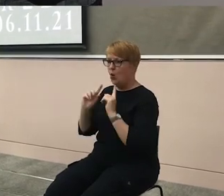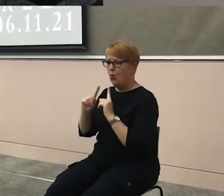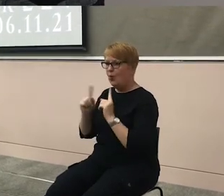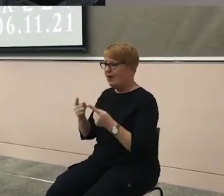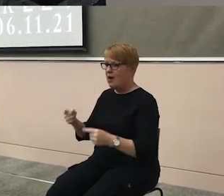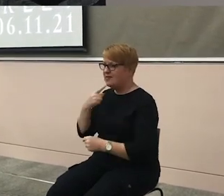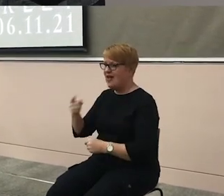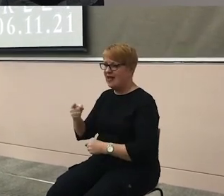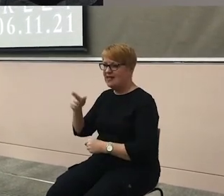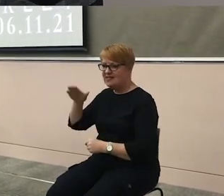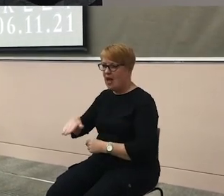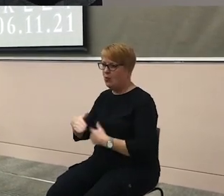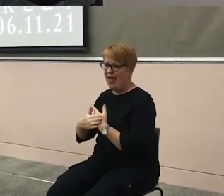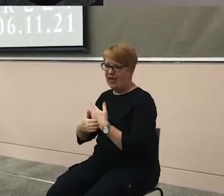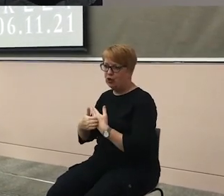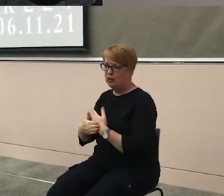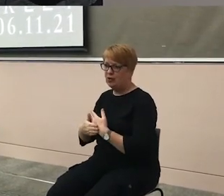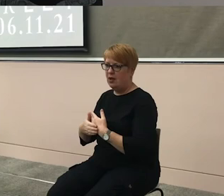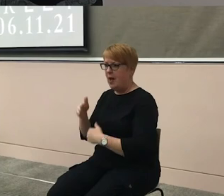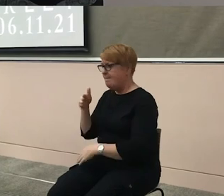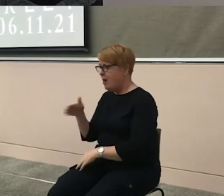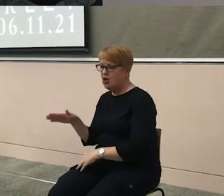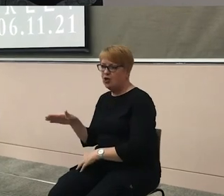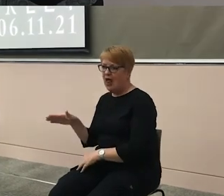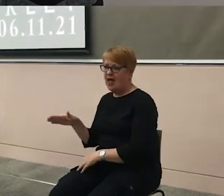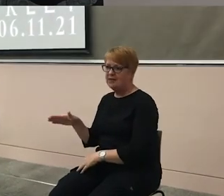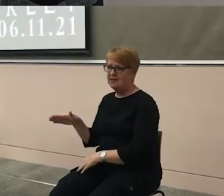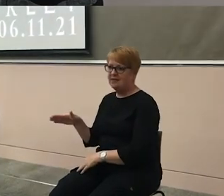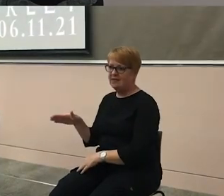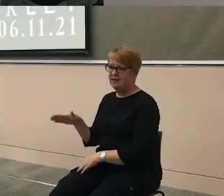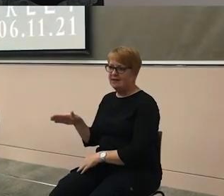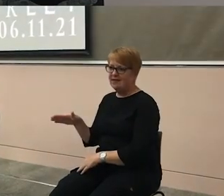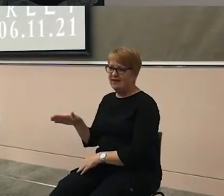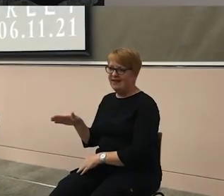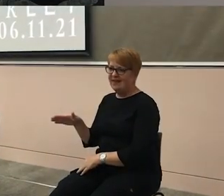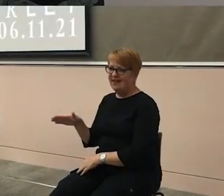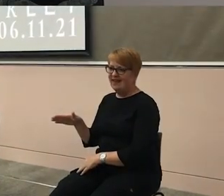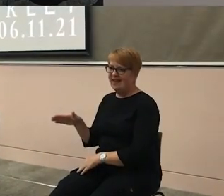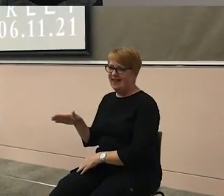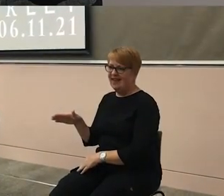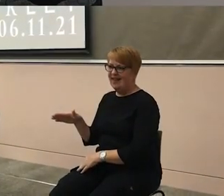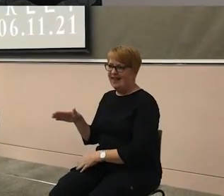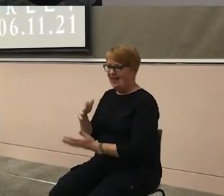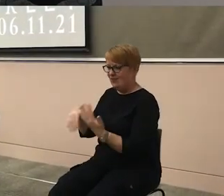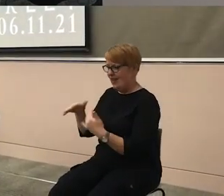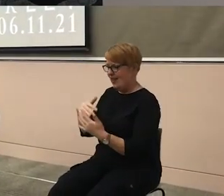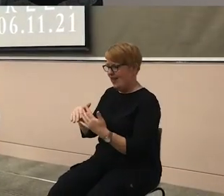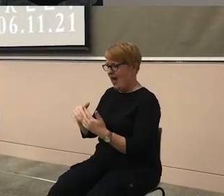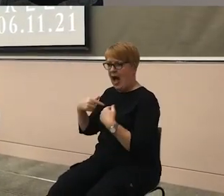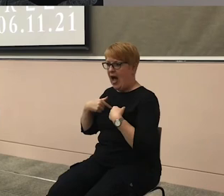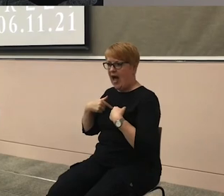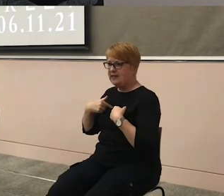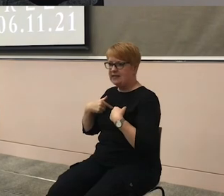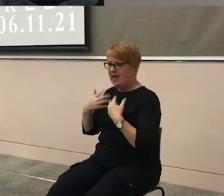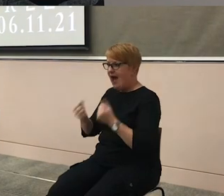cannot say marginalised communities, we are not saying ethnic minorities unless it's in quotes. And then that was also like, I didn't have the language